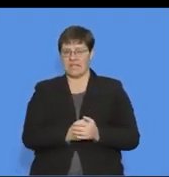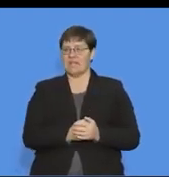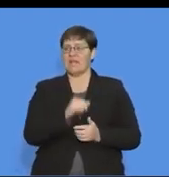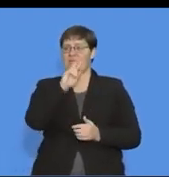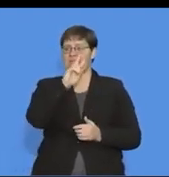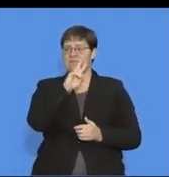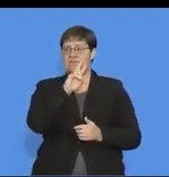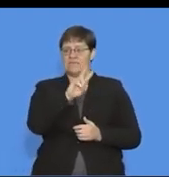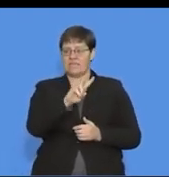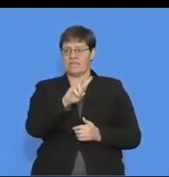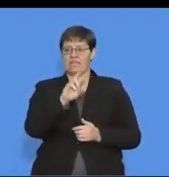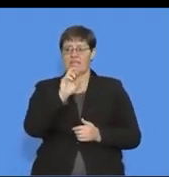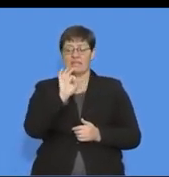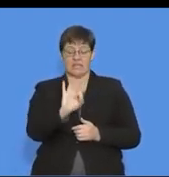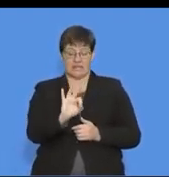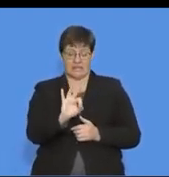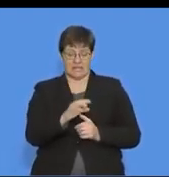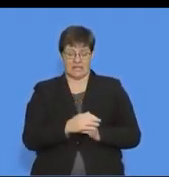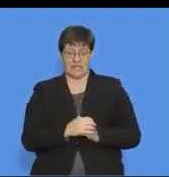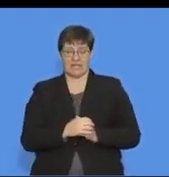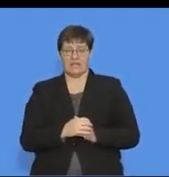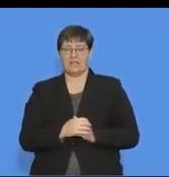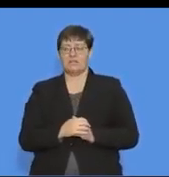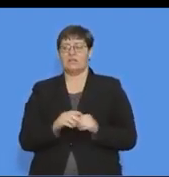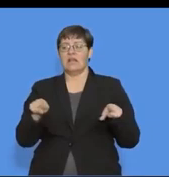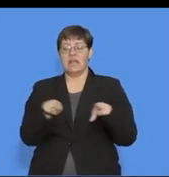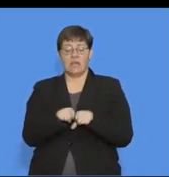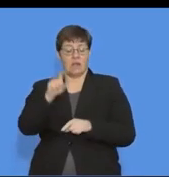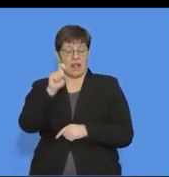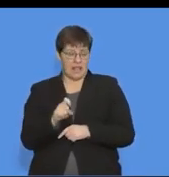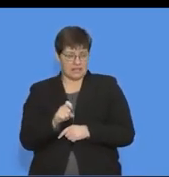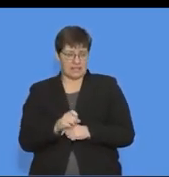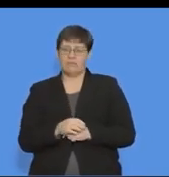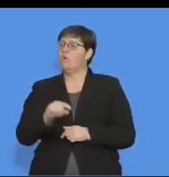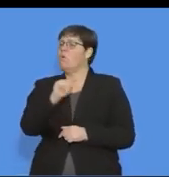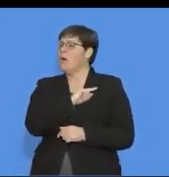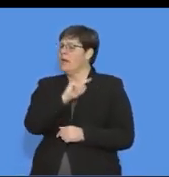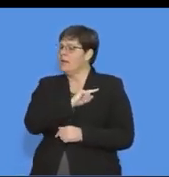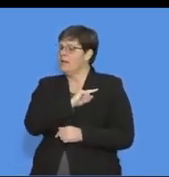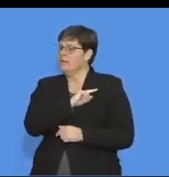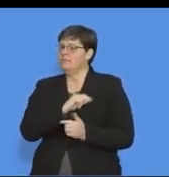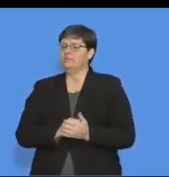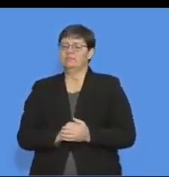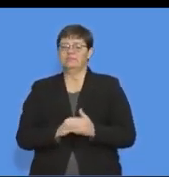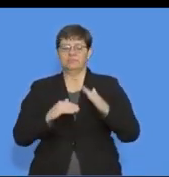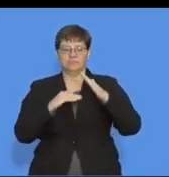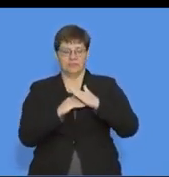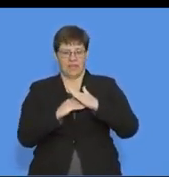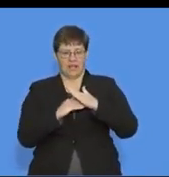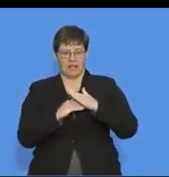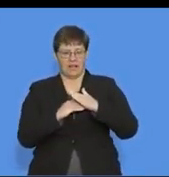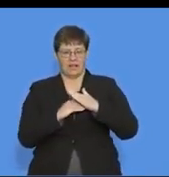V3, right? V3 will be equals to x, and this will be angle